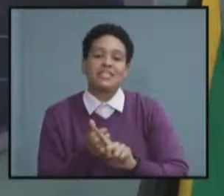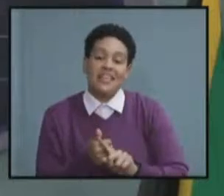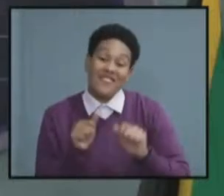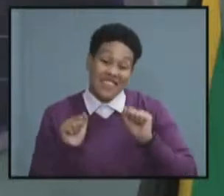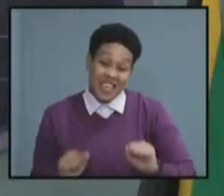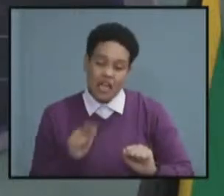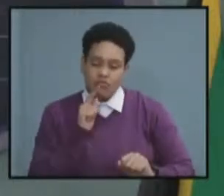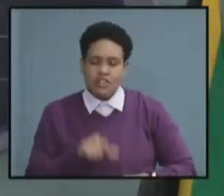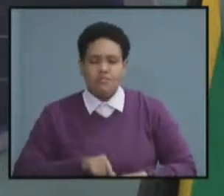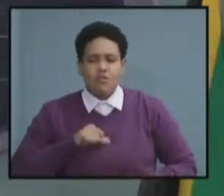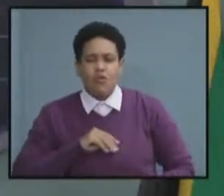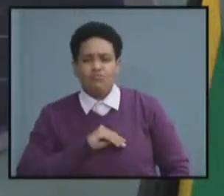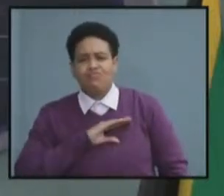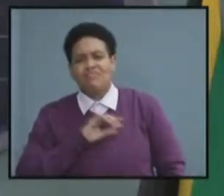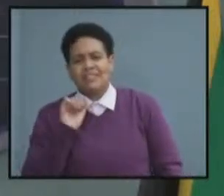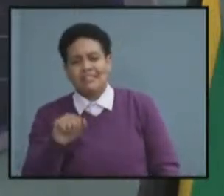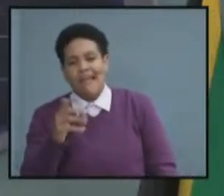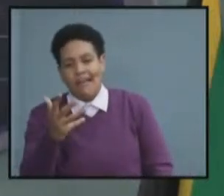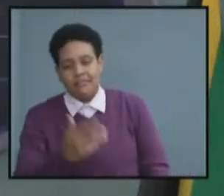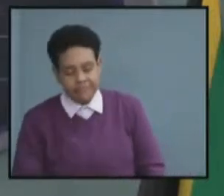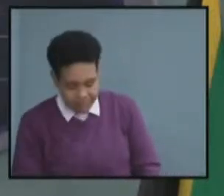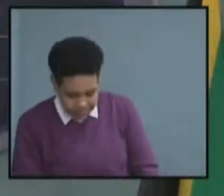can be proud.